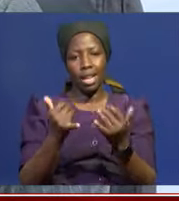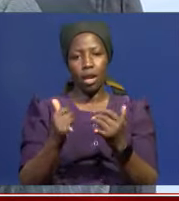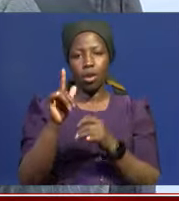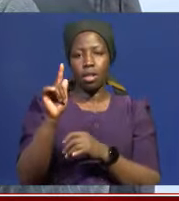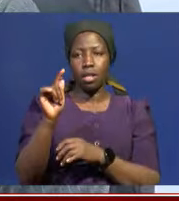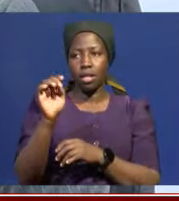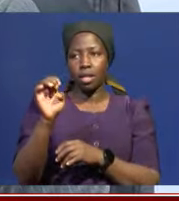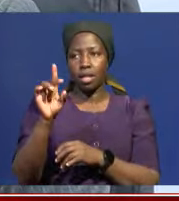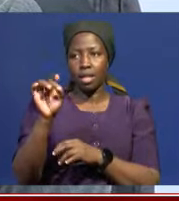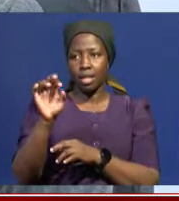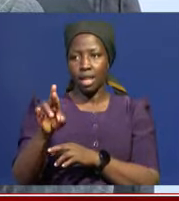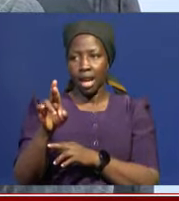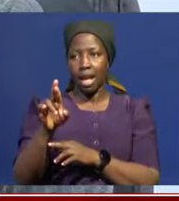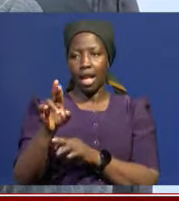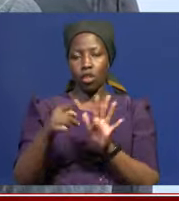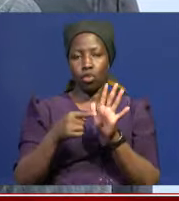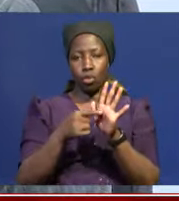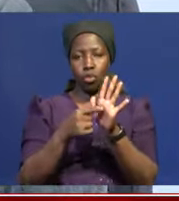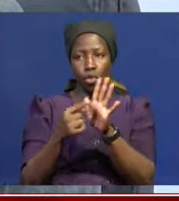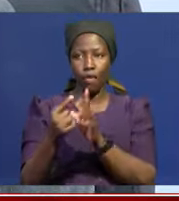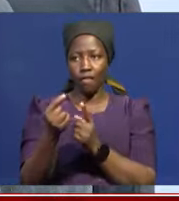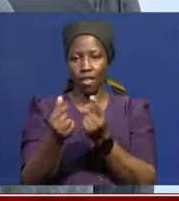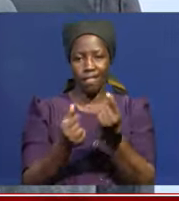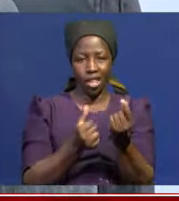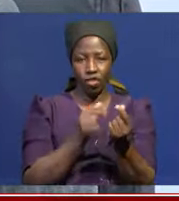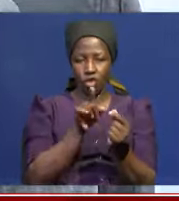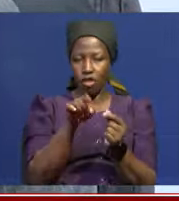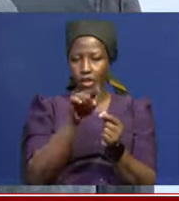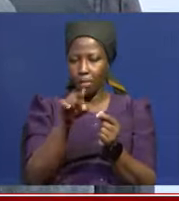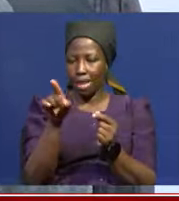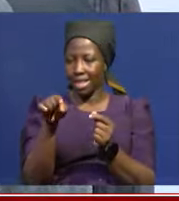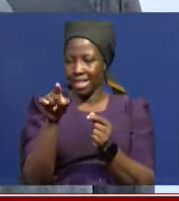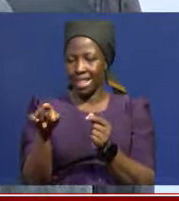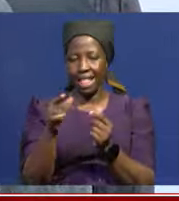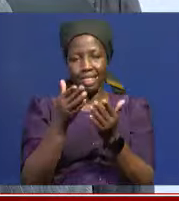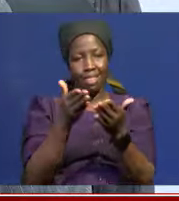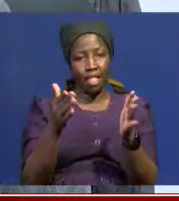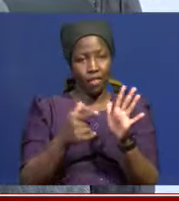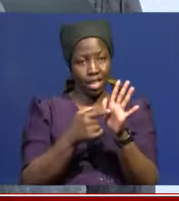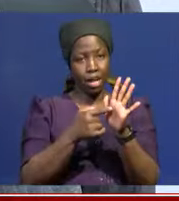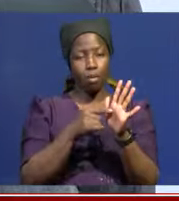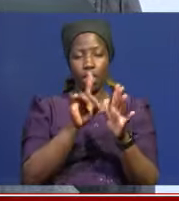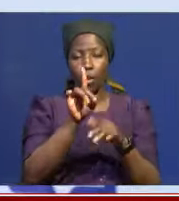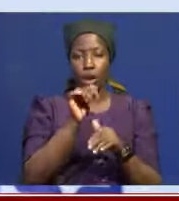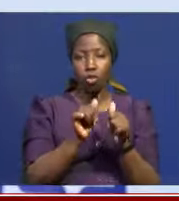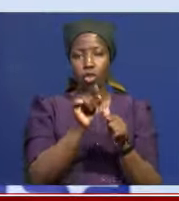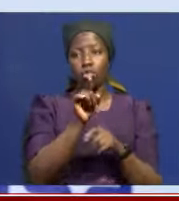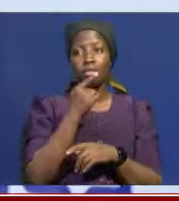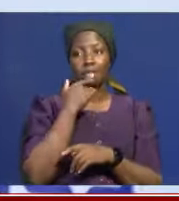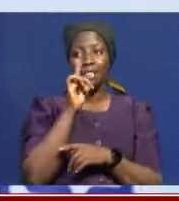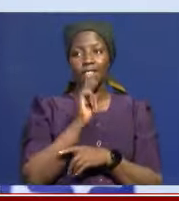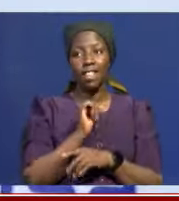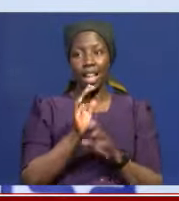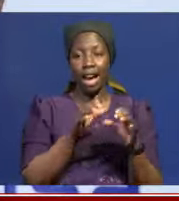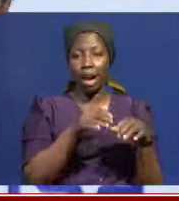then pointed at a few irregularities. Yeah, that like the ones you are saying, a company